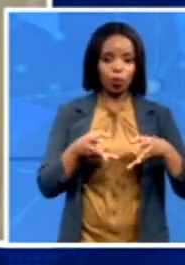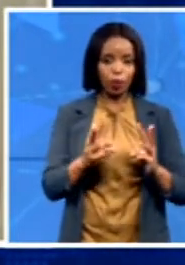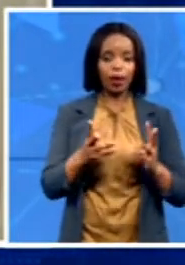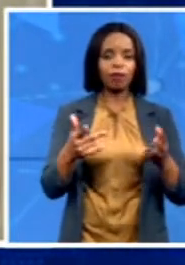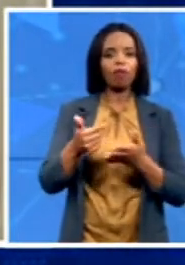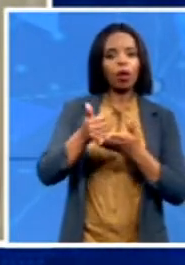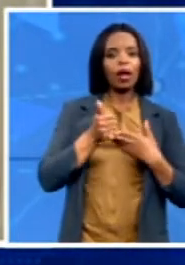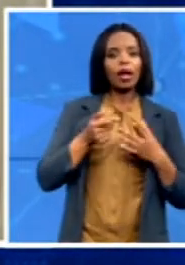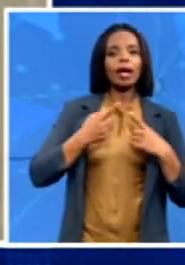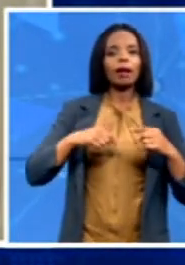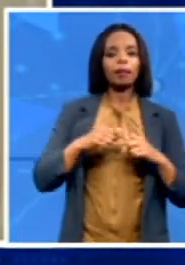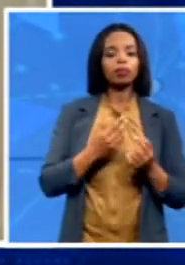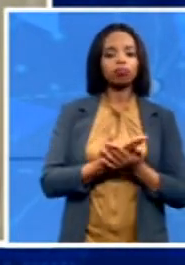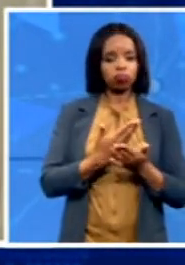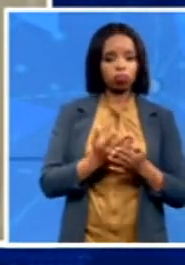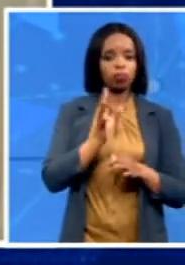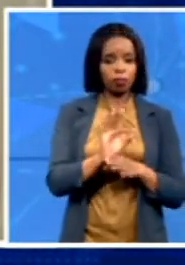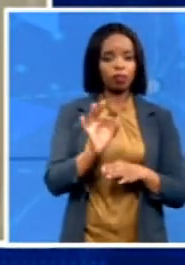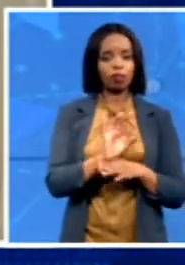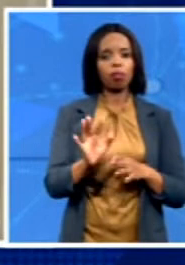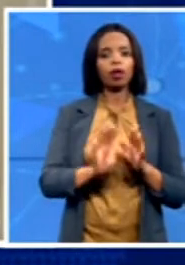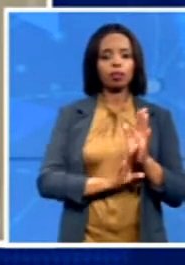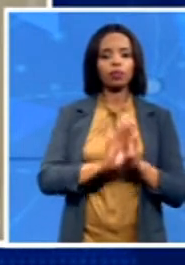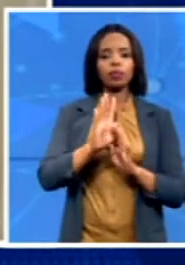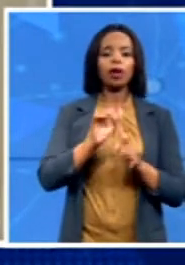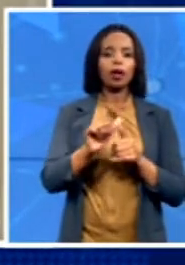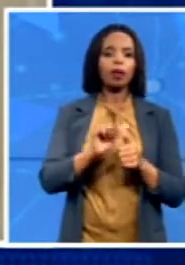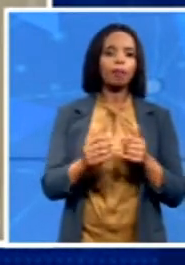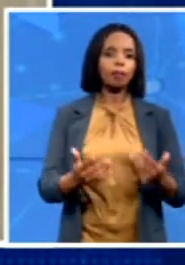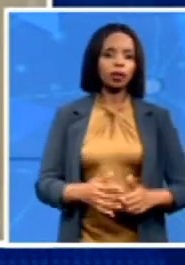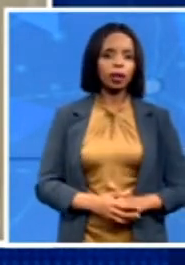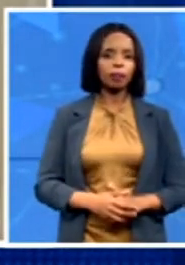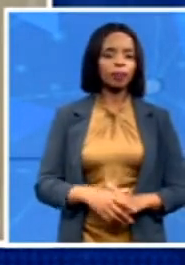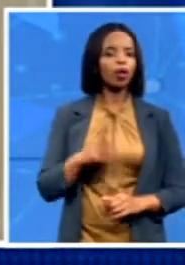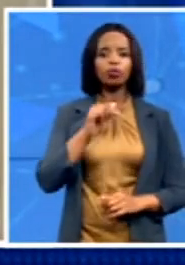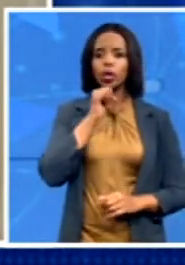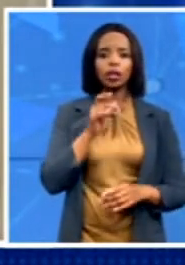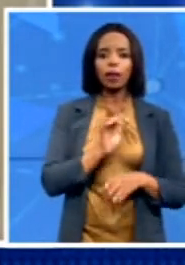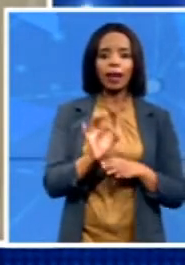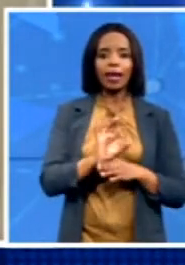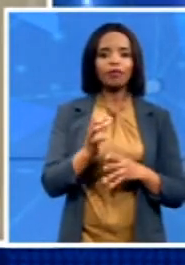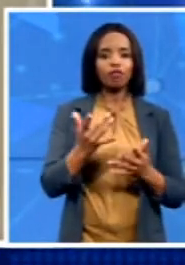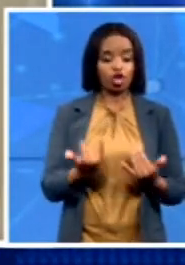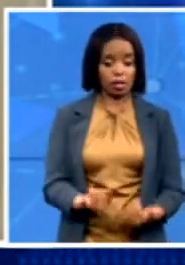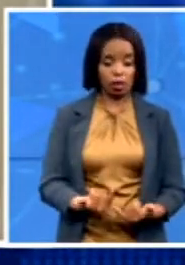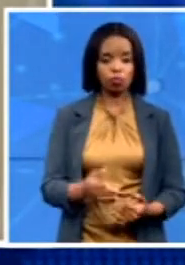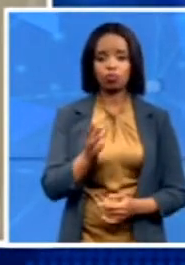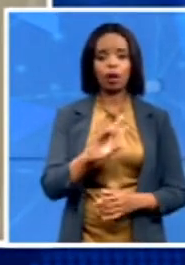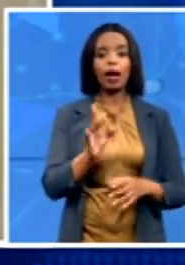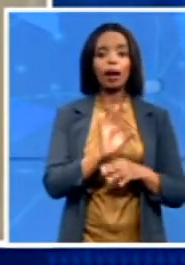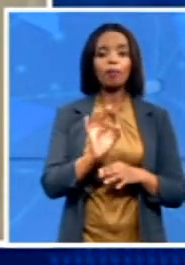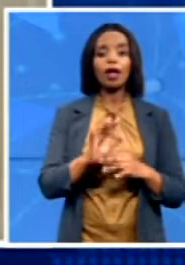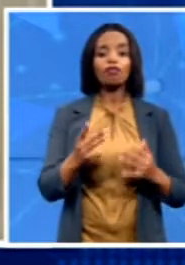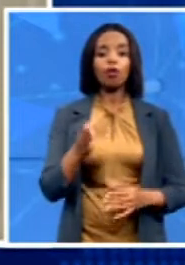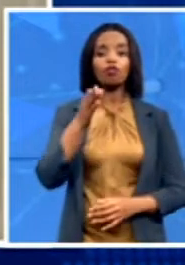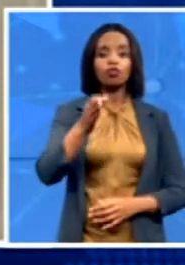better, and not only plan for the present, but in being able to plan for the future, and the future talking about 10,